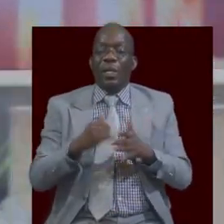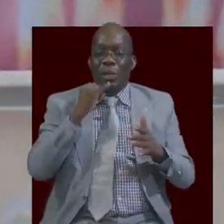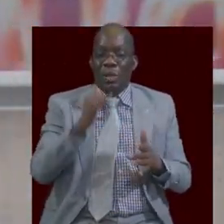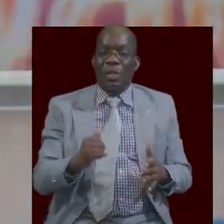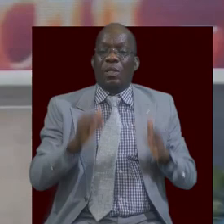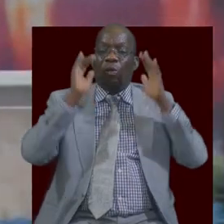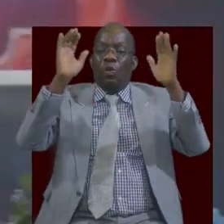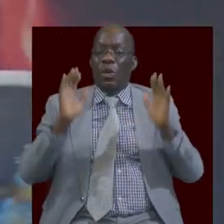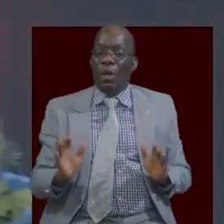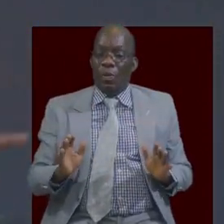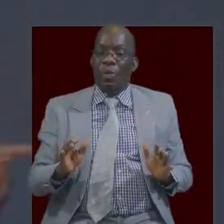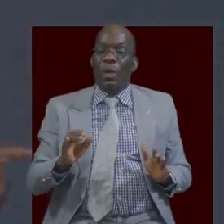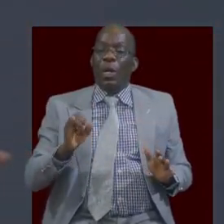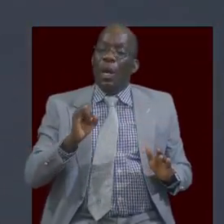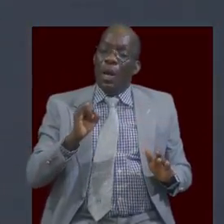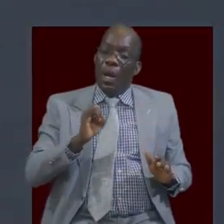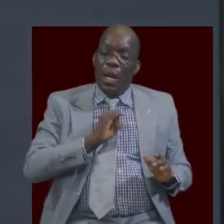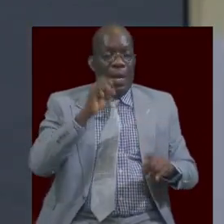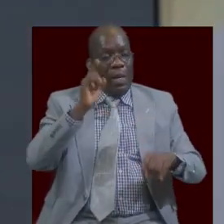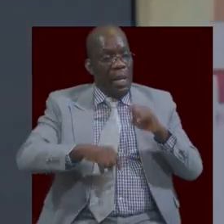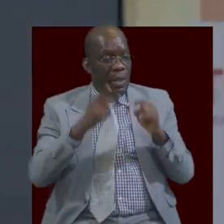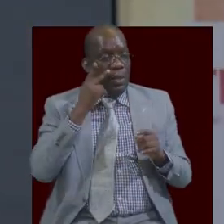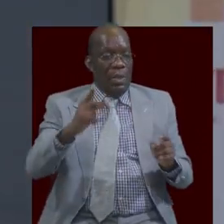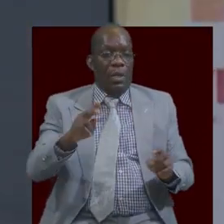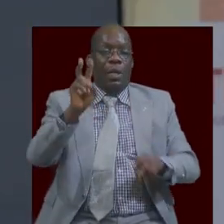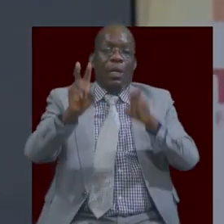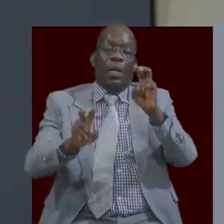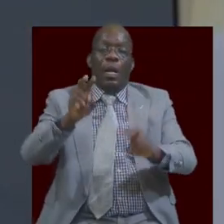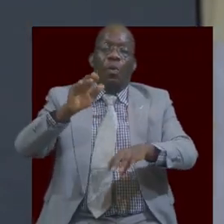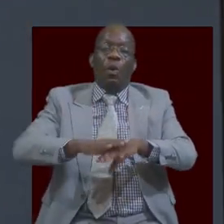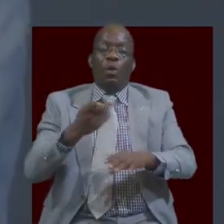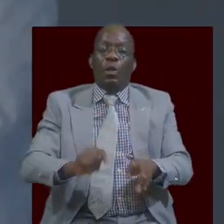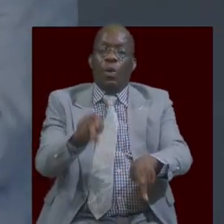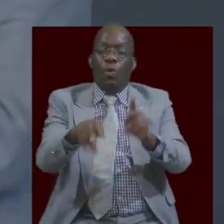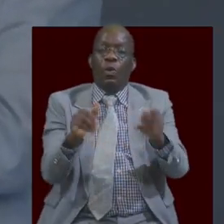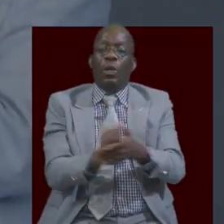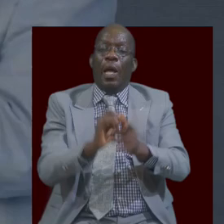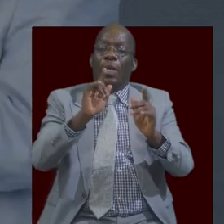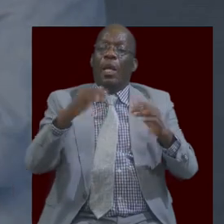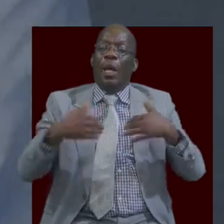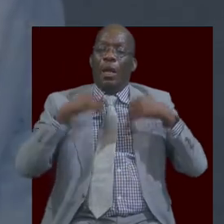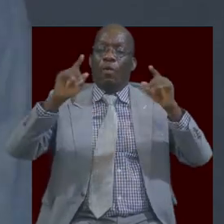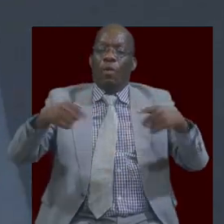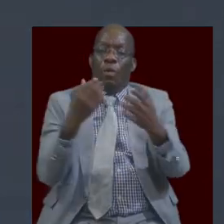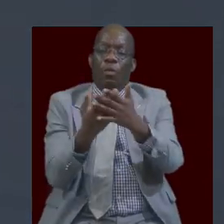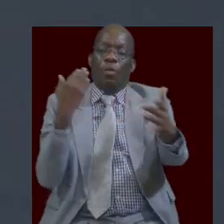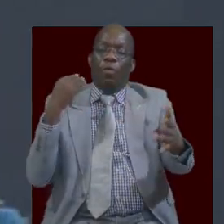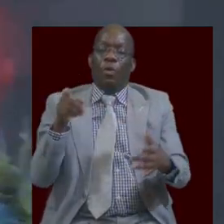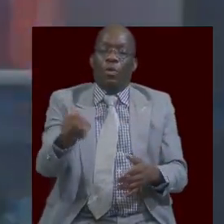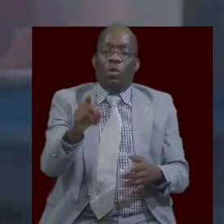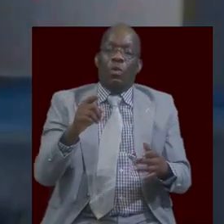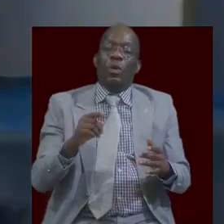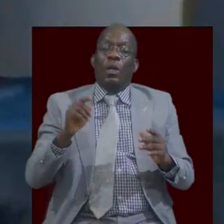see. Climb on the shoulders of those who have gone before you. Climb on